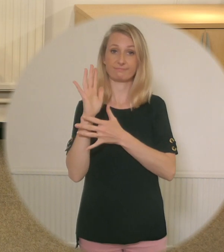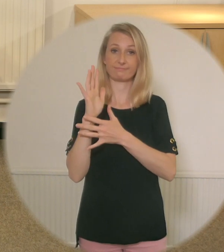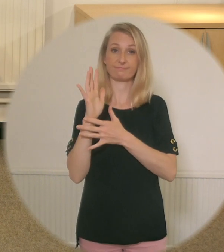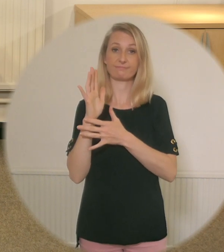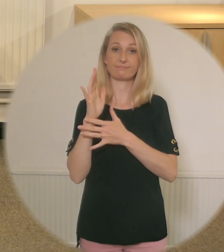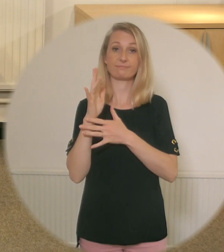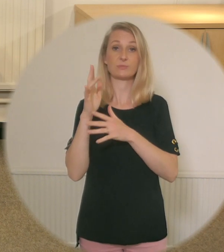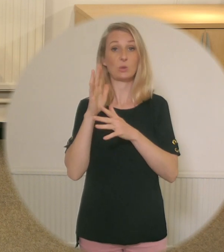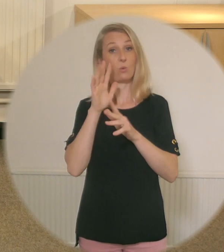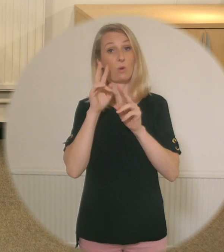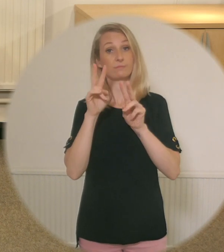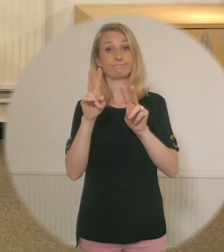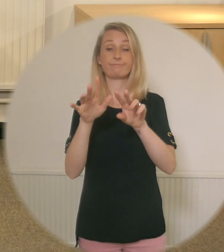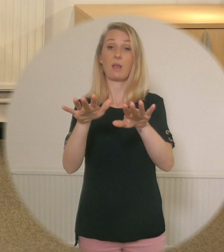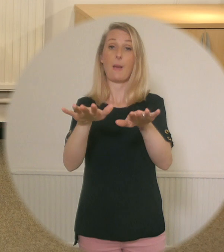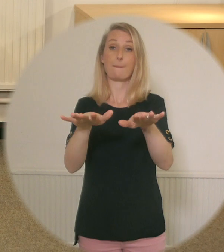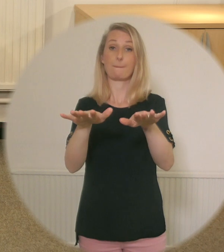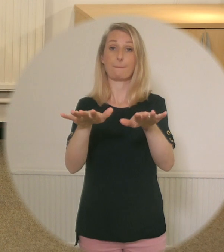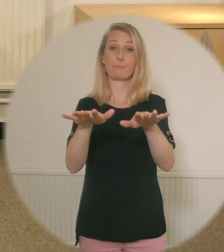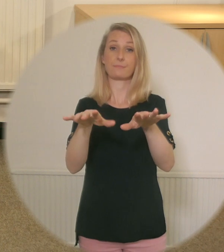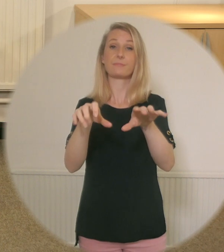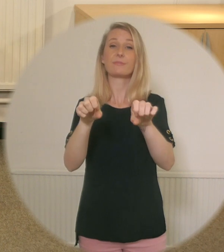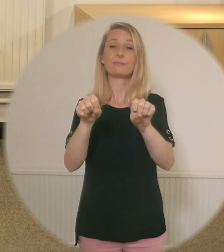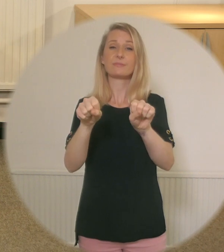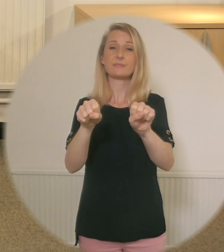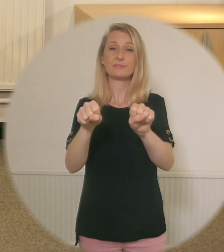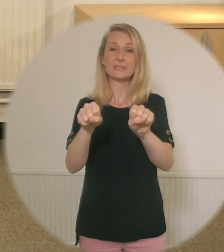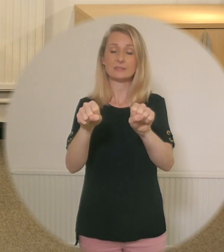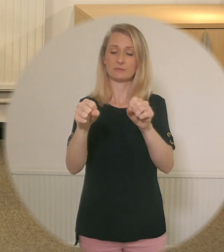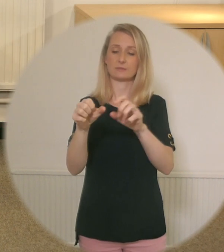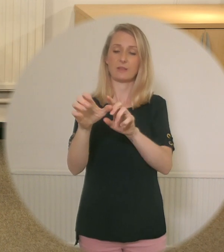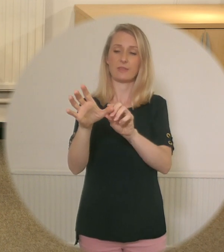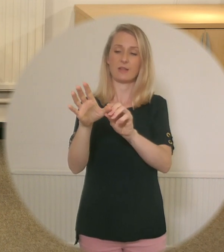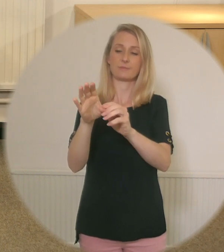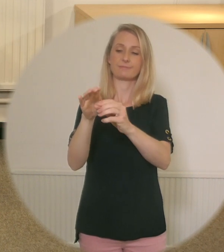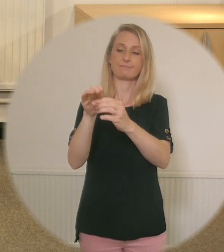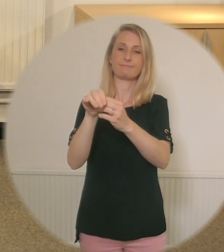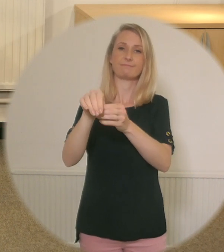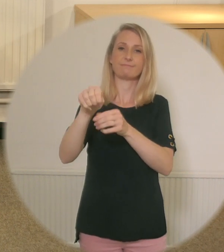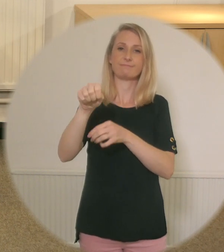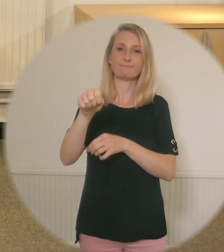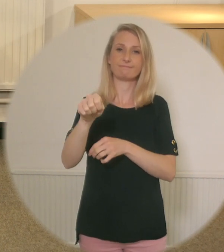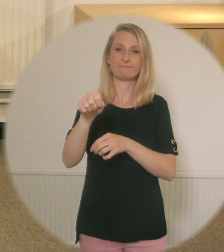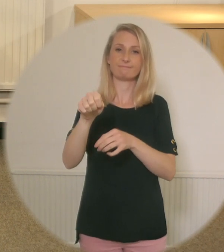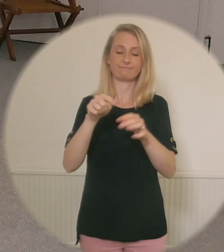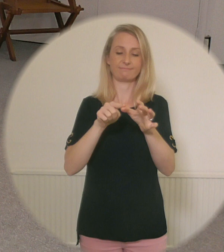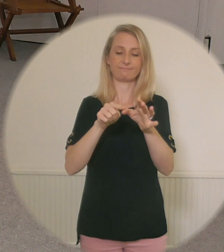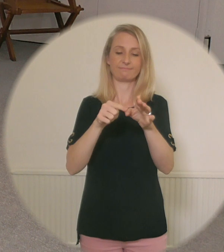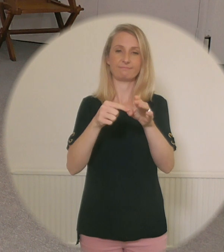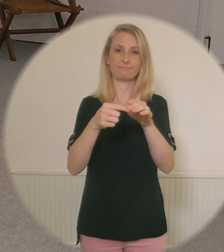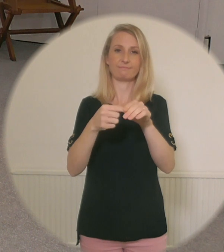And we're going to make fists. So taking your thumb inside And then turn the knuckles towards the